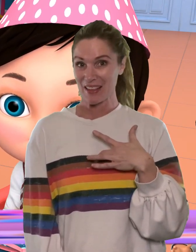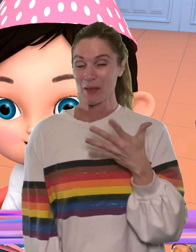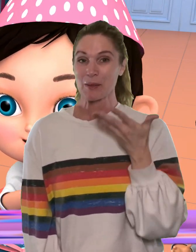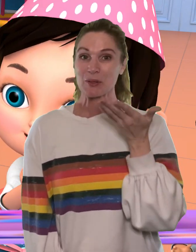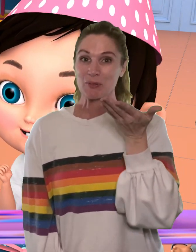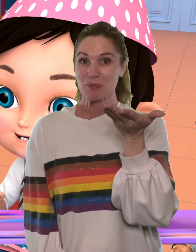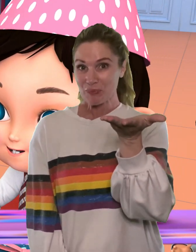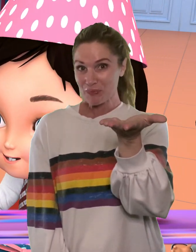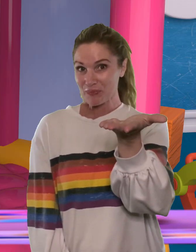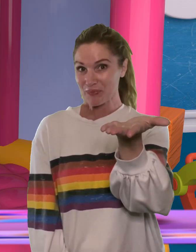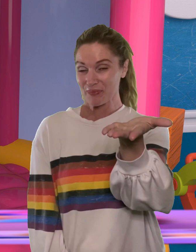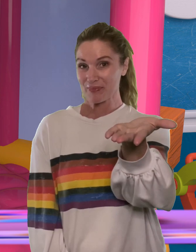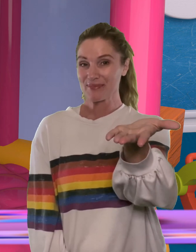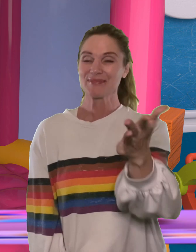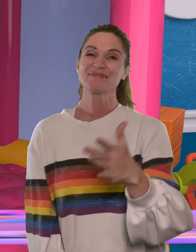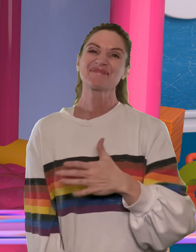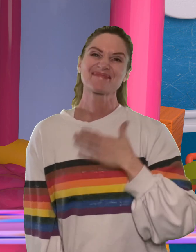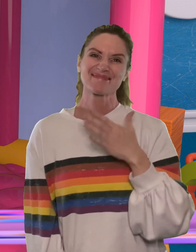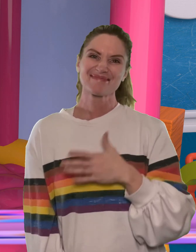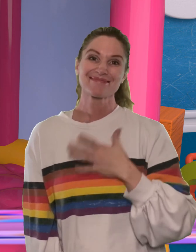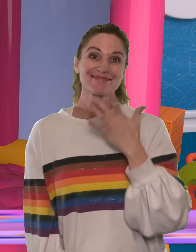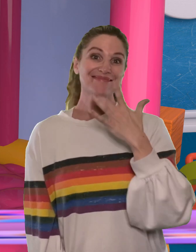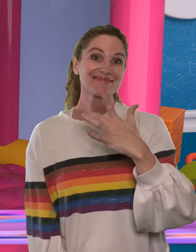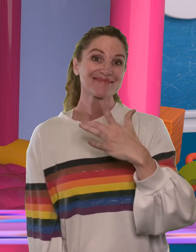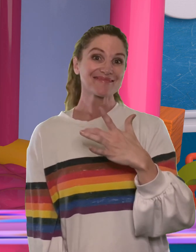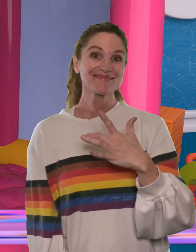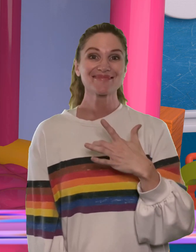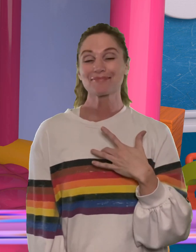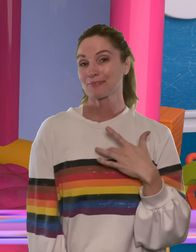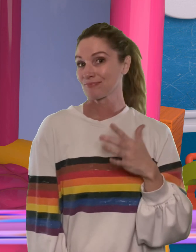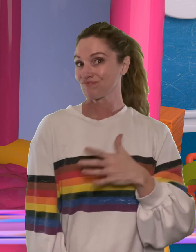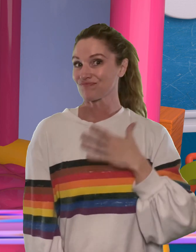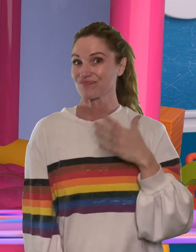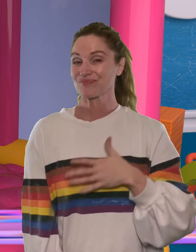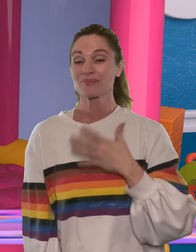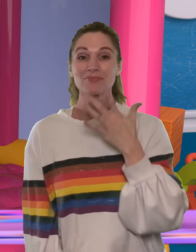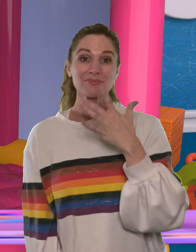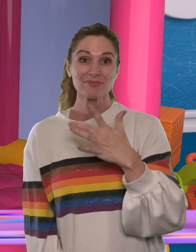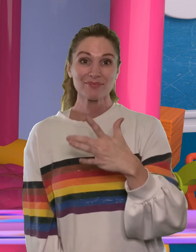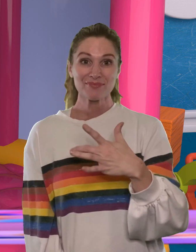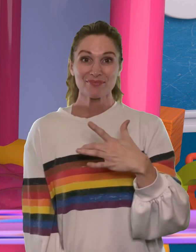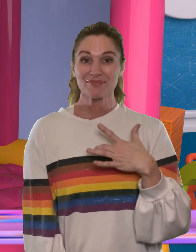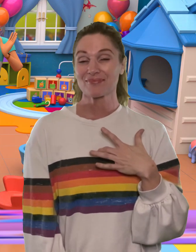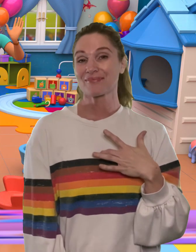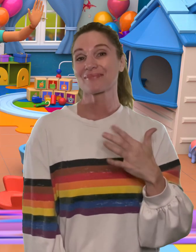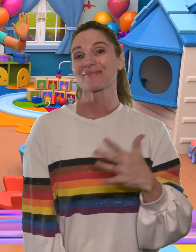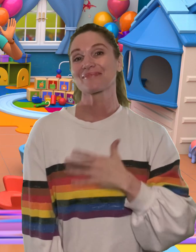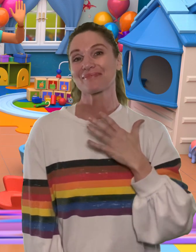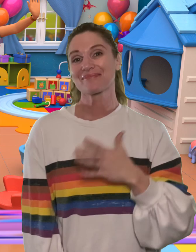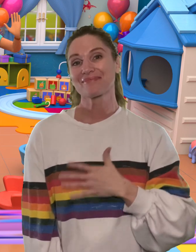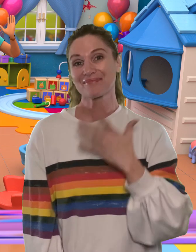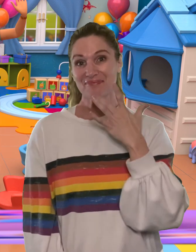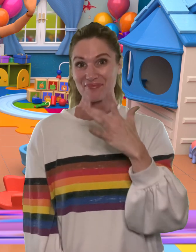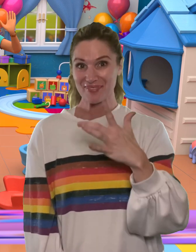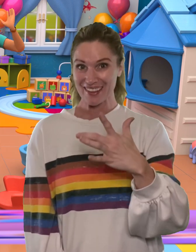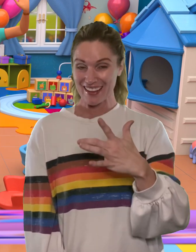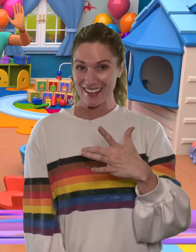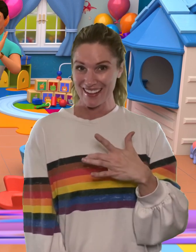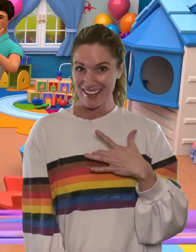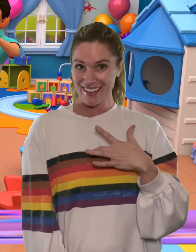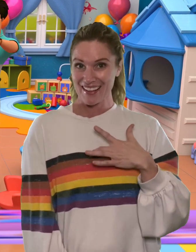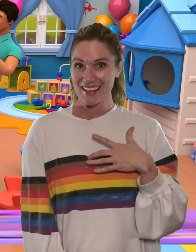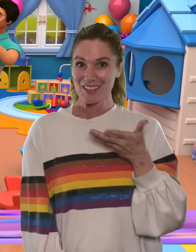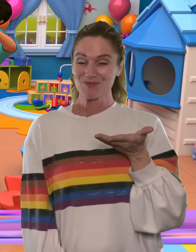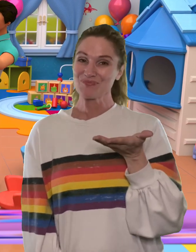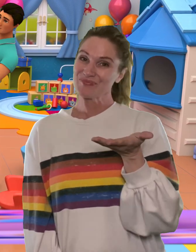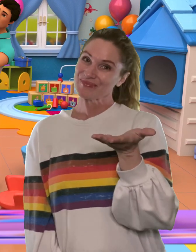birthday to you happy birthday happy birthday happy